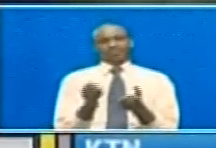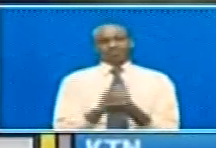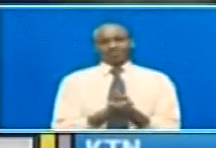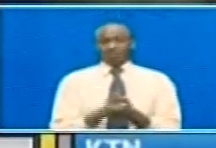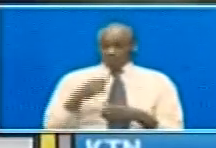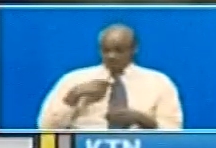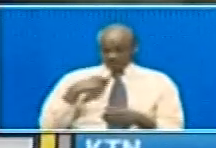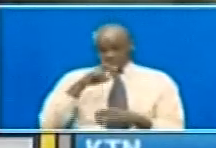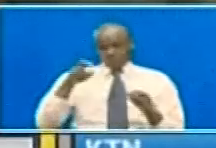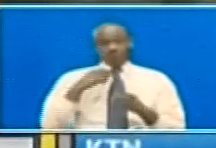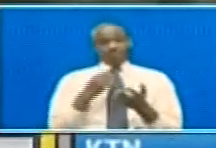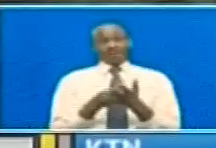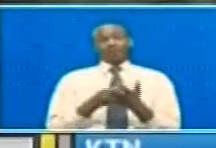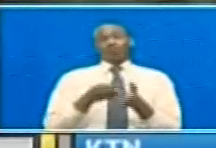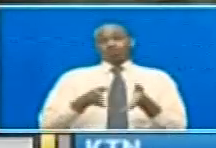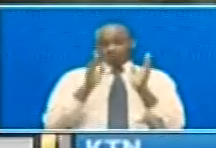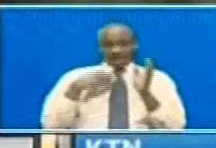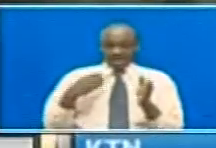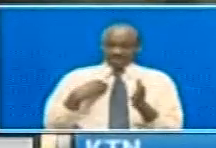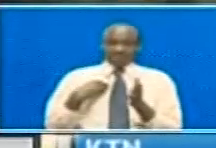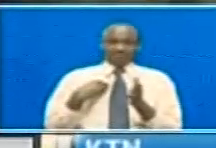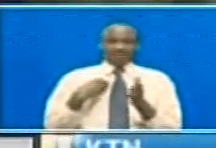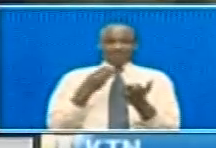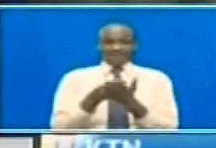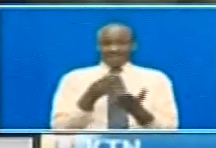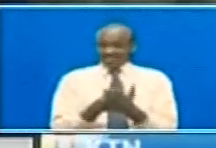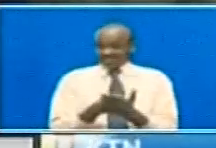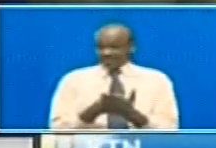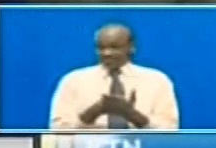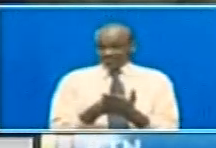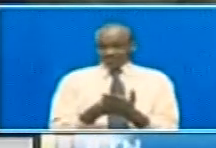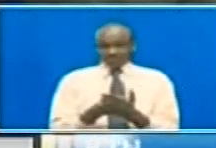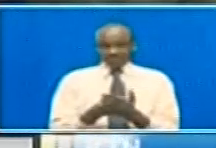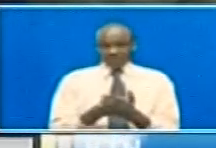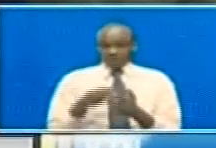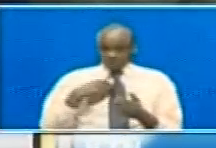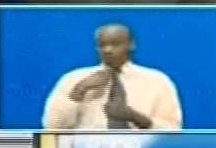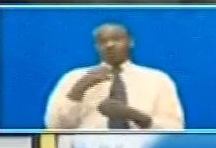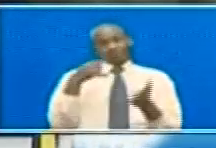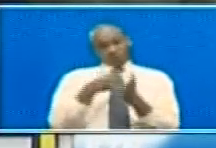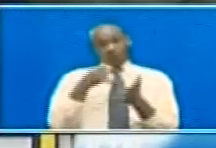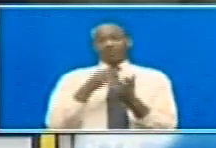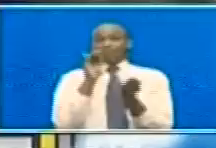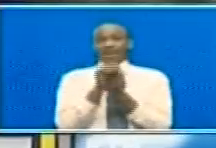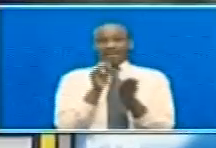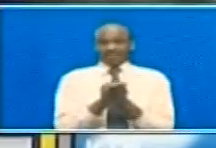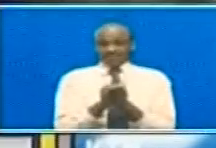all the financing for the programs, and therefore it's important that the banks scale